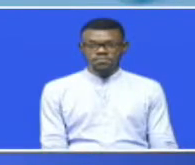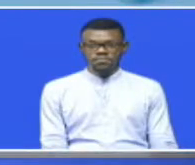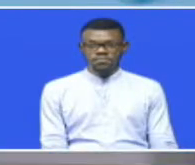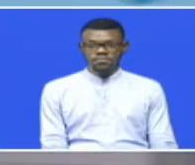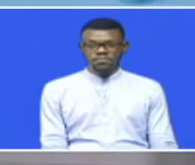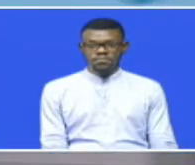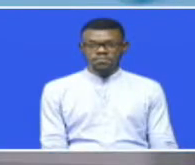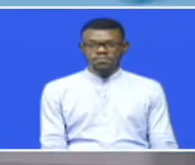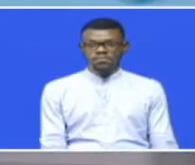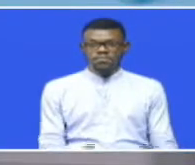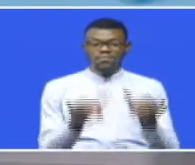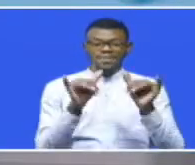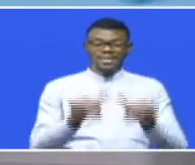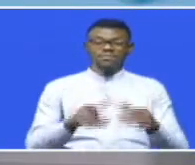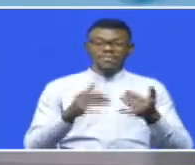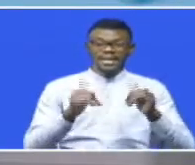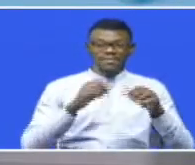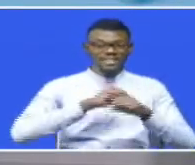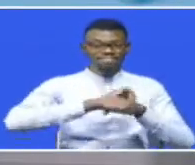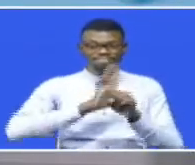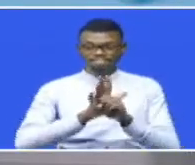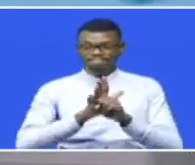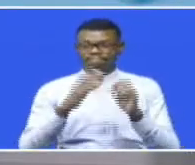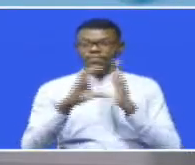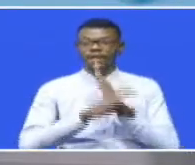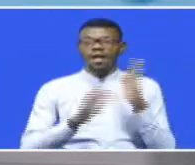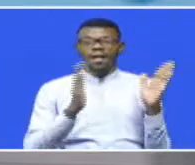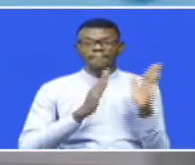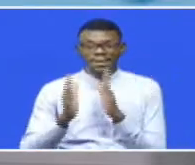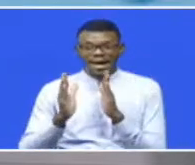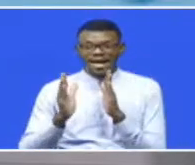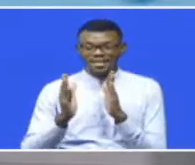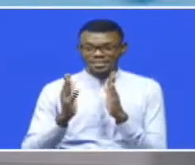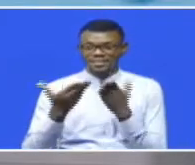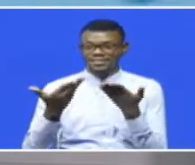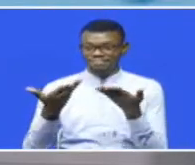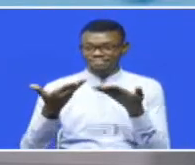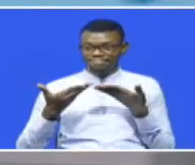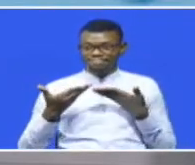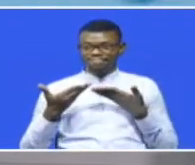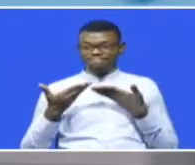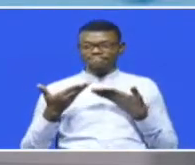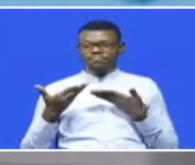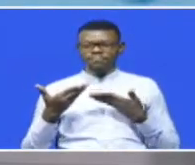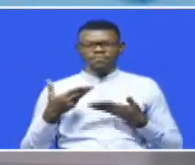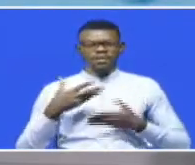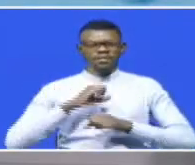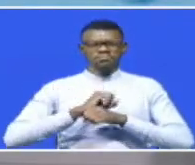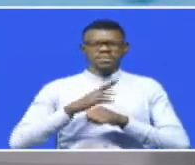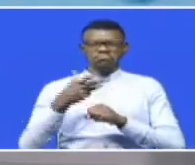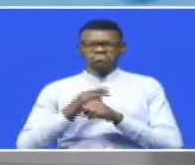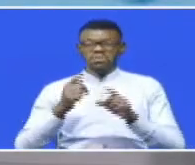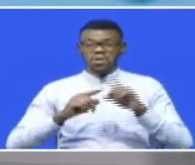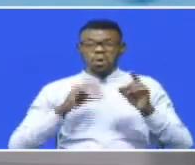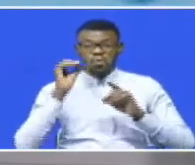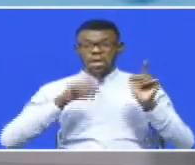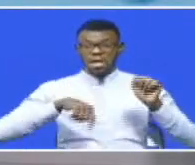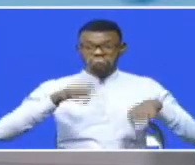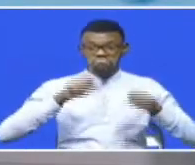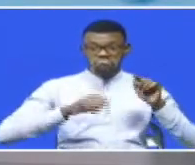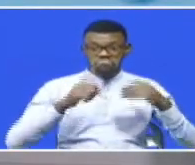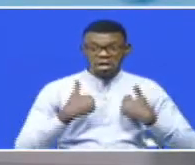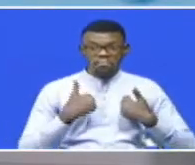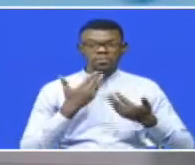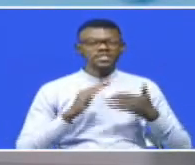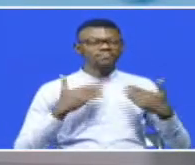Of course, let's stay with COVID. As the country prepares to receive the COVID vaccines tomorrow, opinion is varied, with some of you saying they